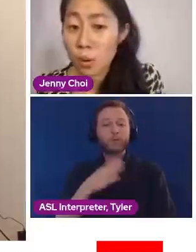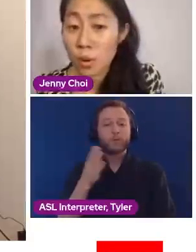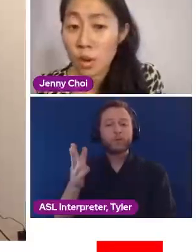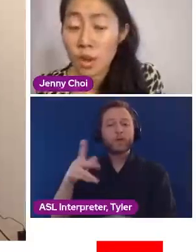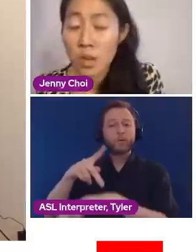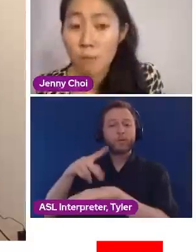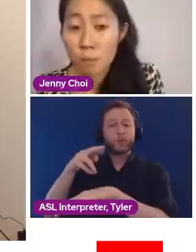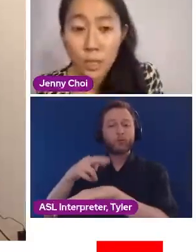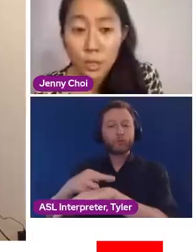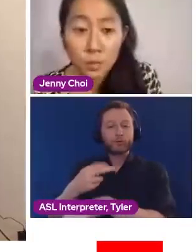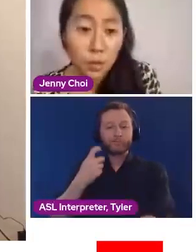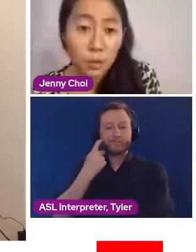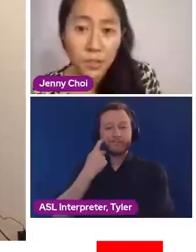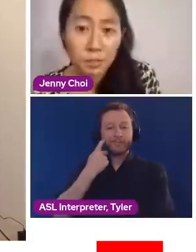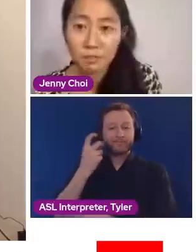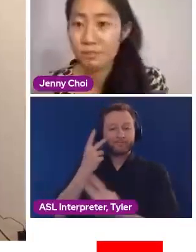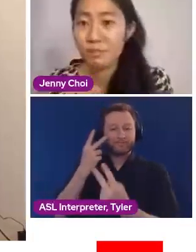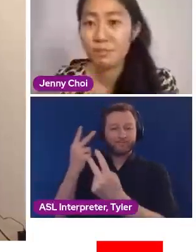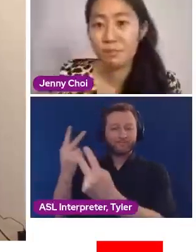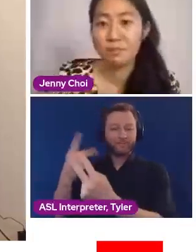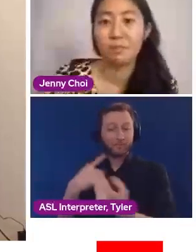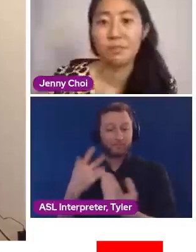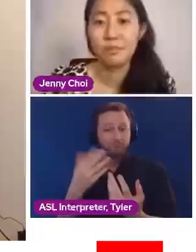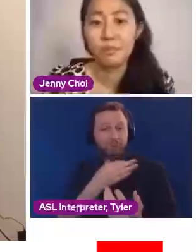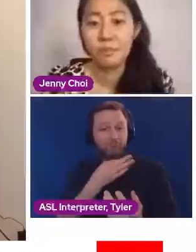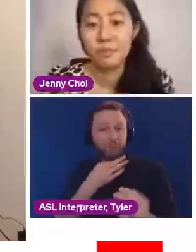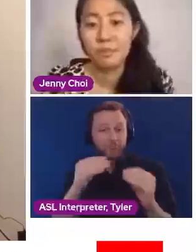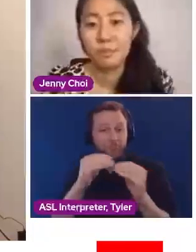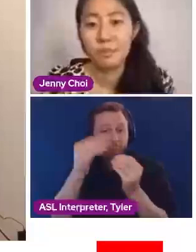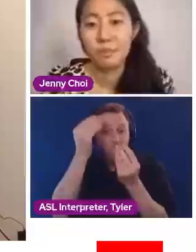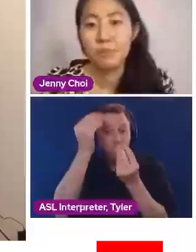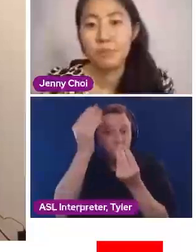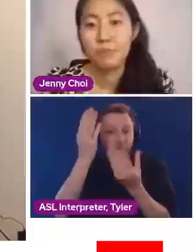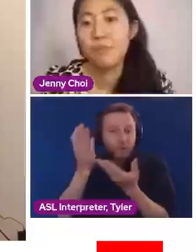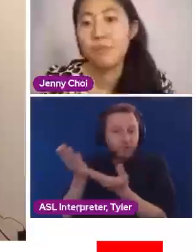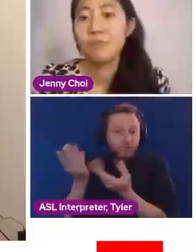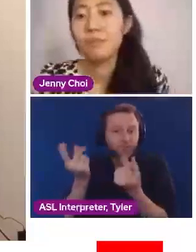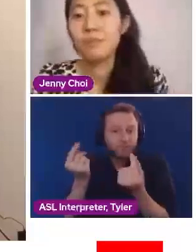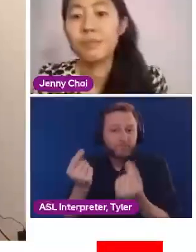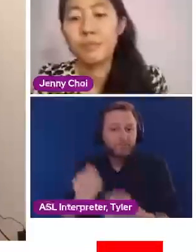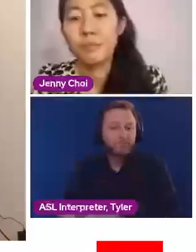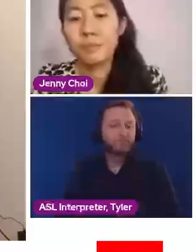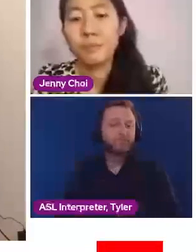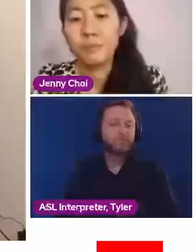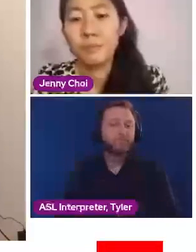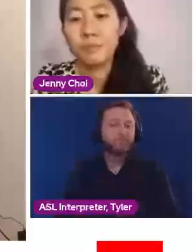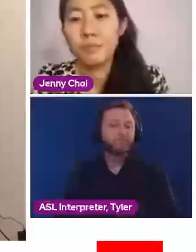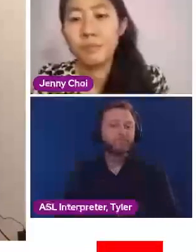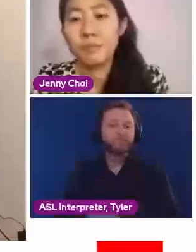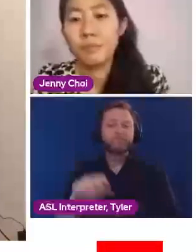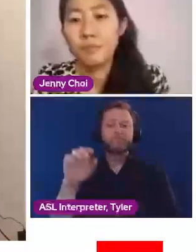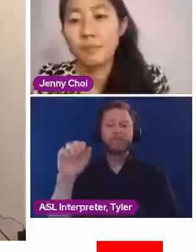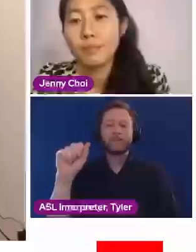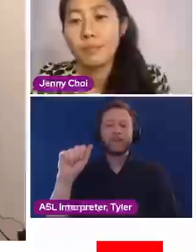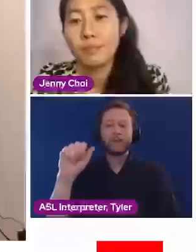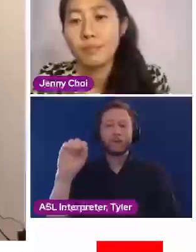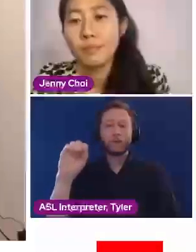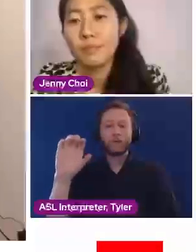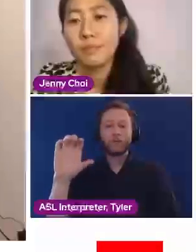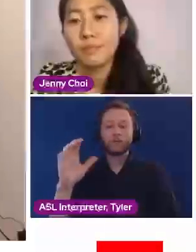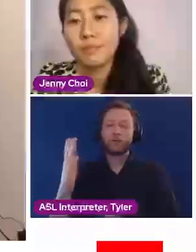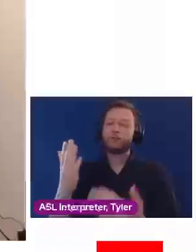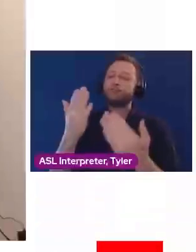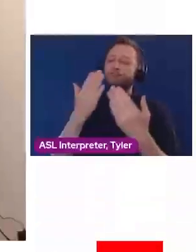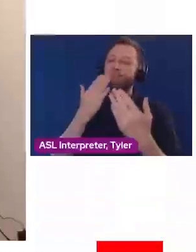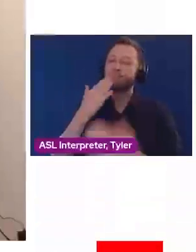know if you have more information about your visit. Yes, so I thank you for asking about the